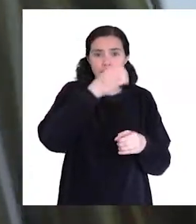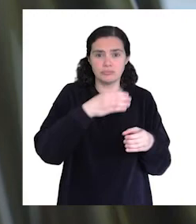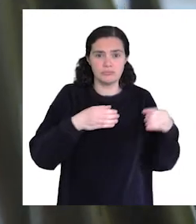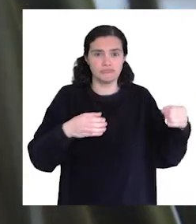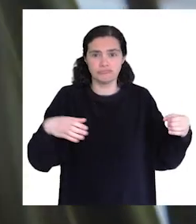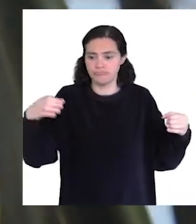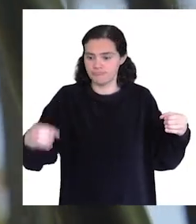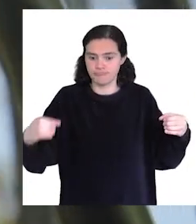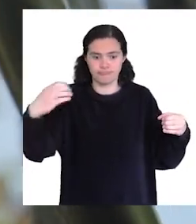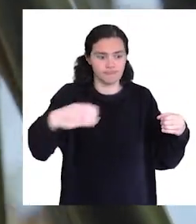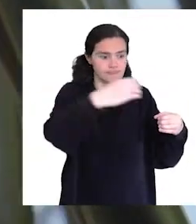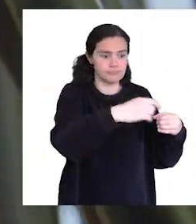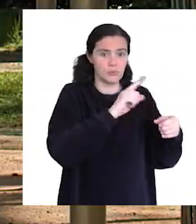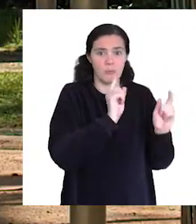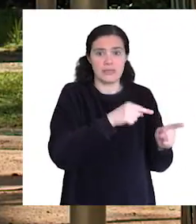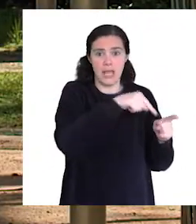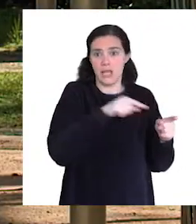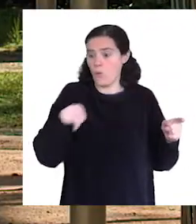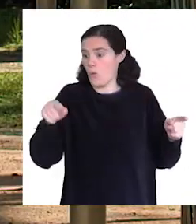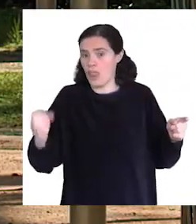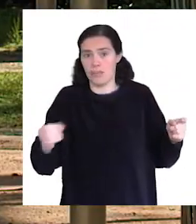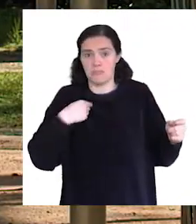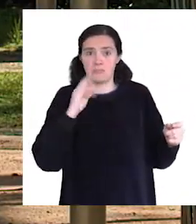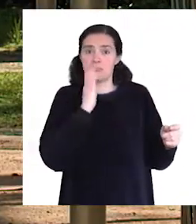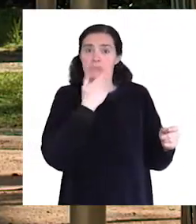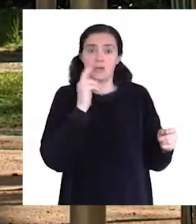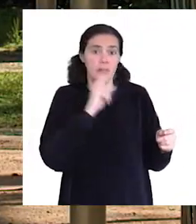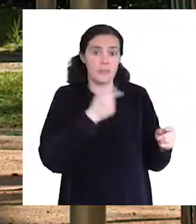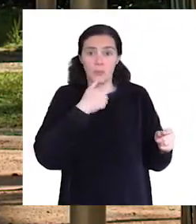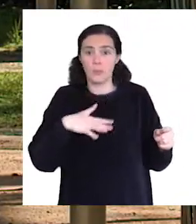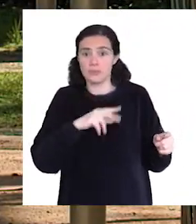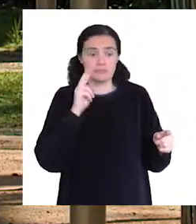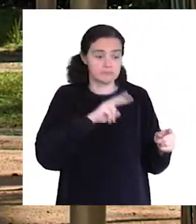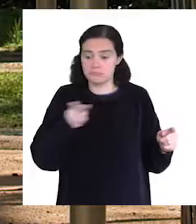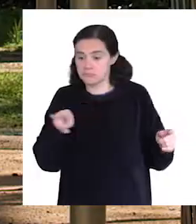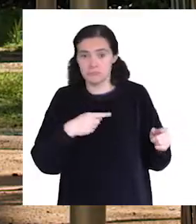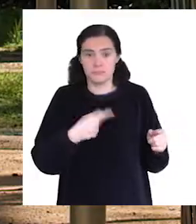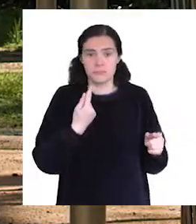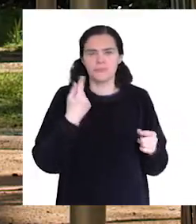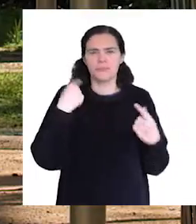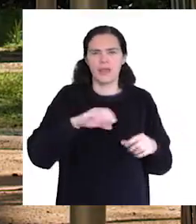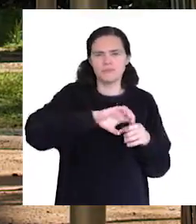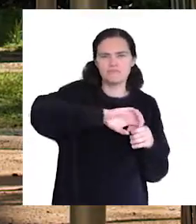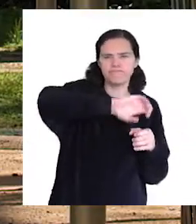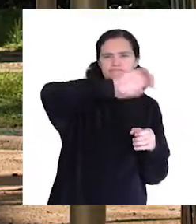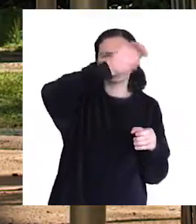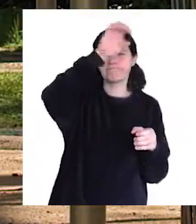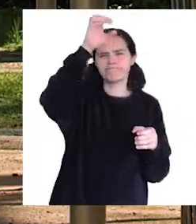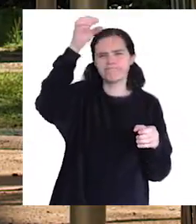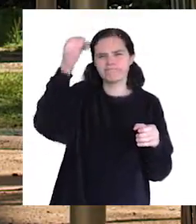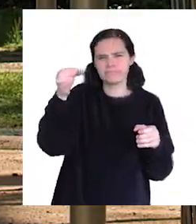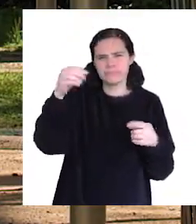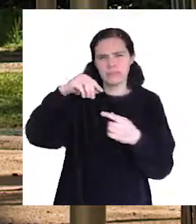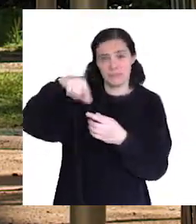that starts here, or start here, depends how you want to look at it, has an arm and a